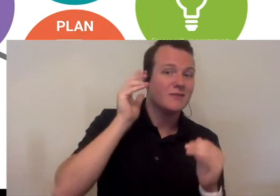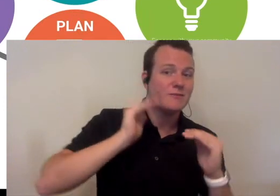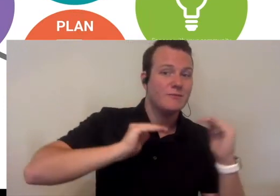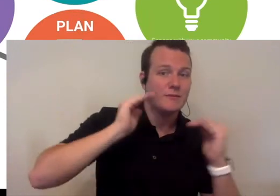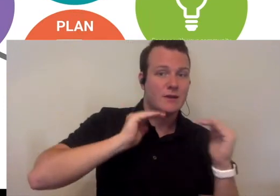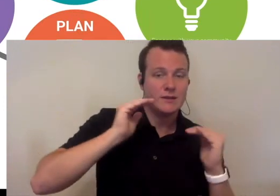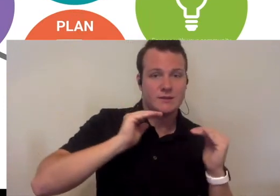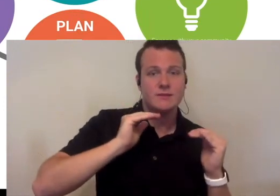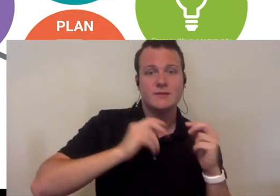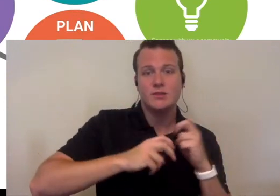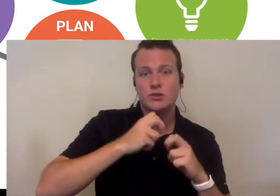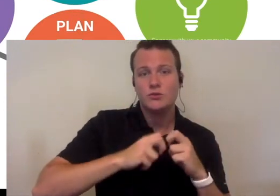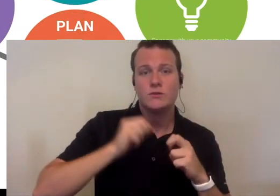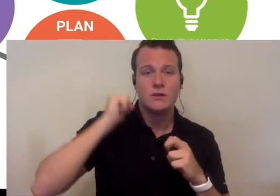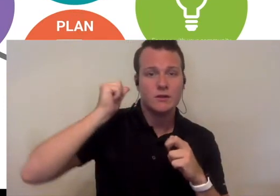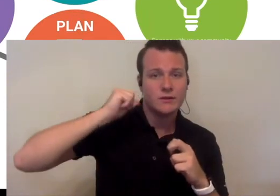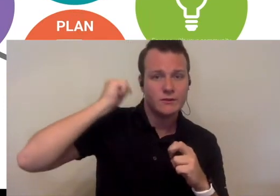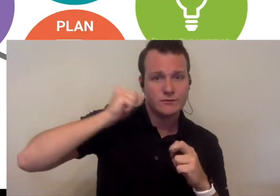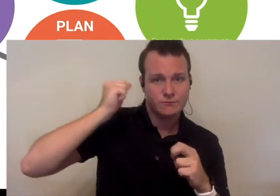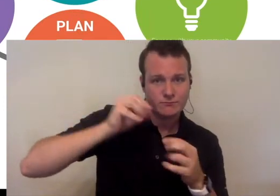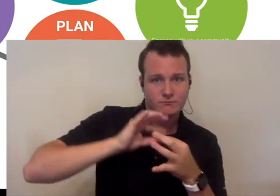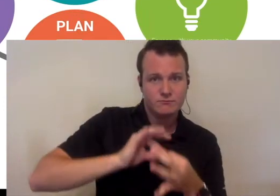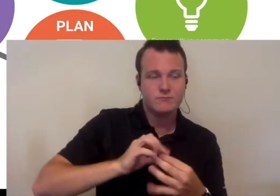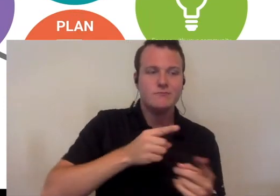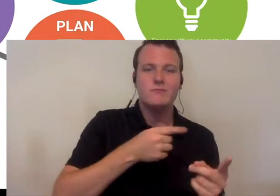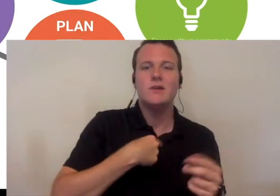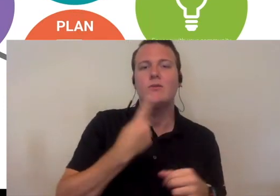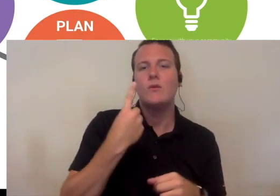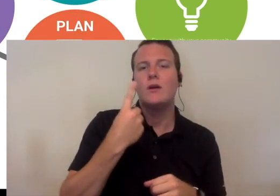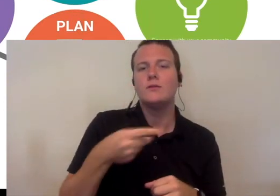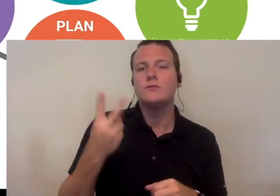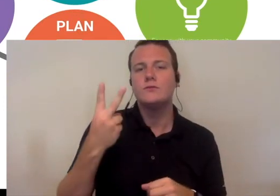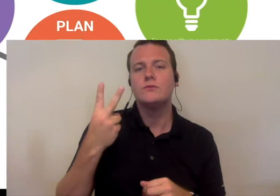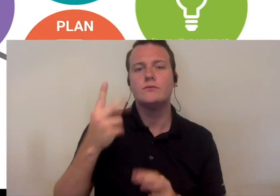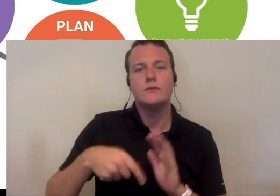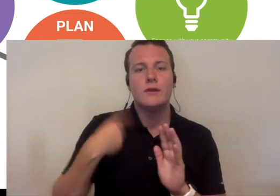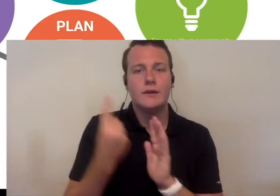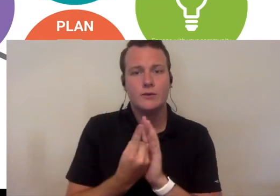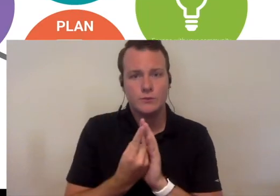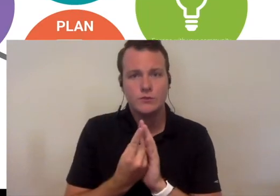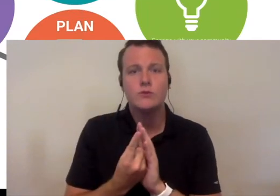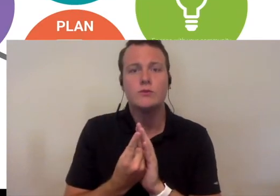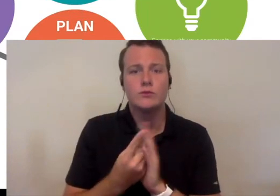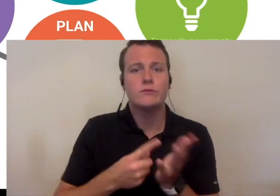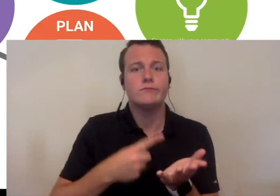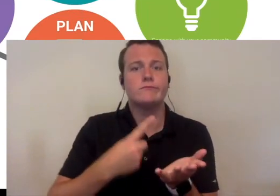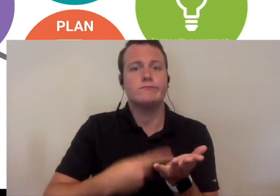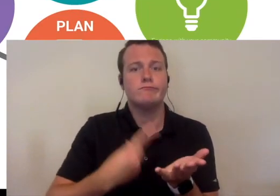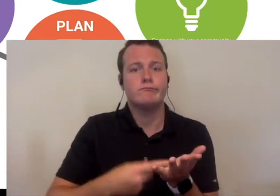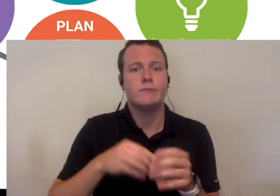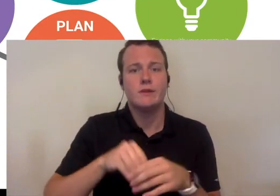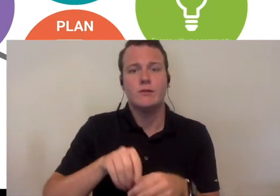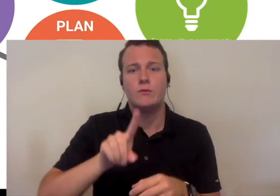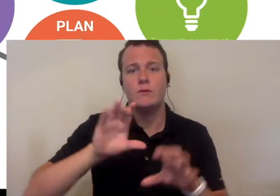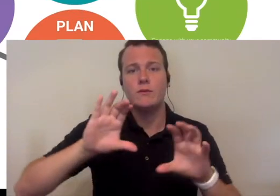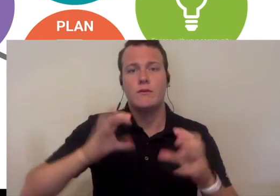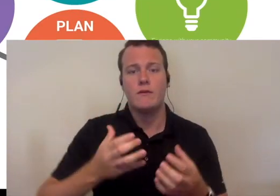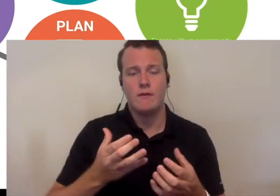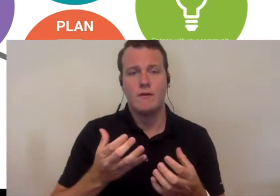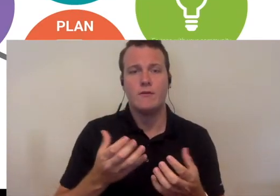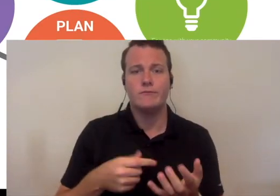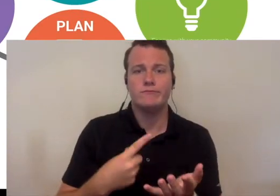hearing imbalance issues in audiology, may have 1 to 2 hours of discussion in a